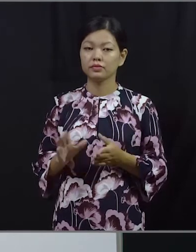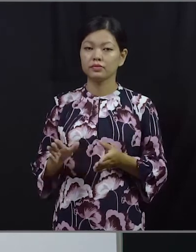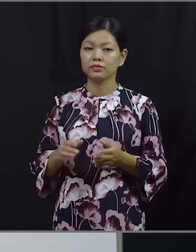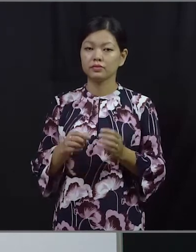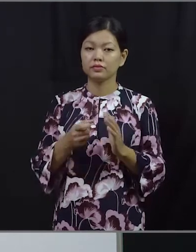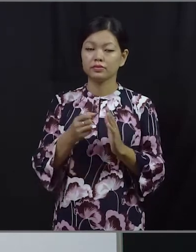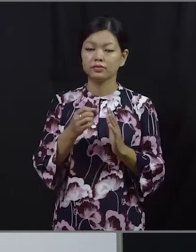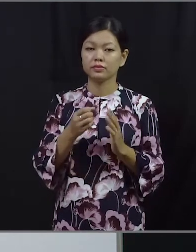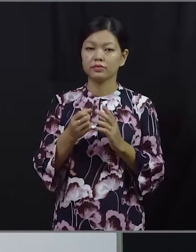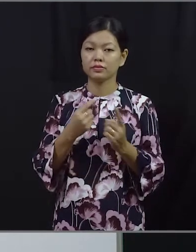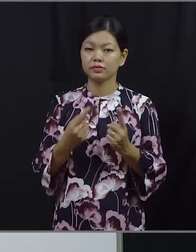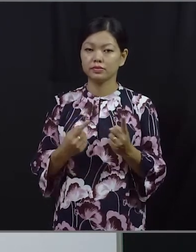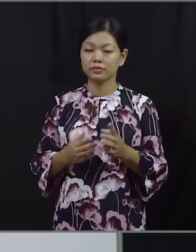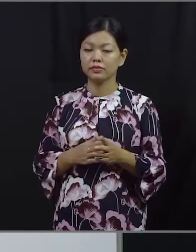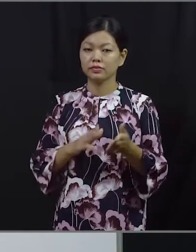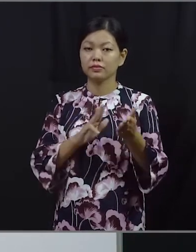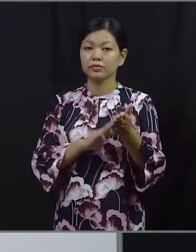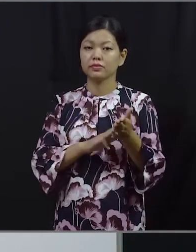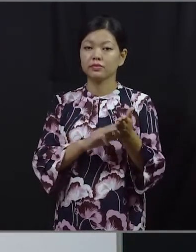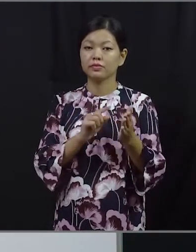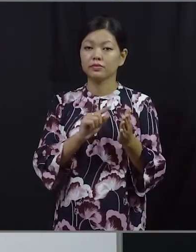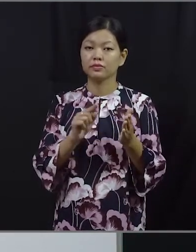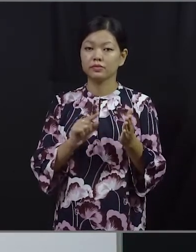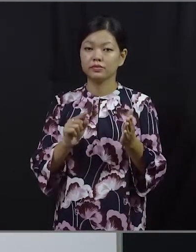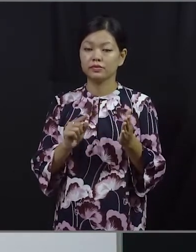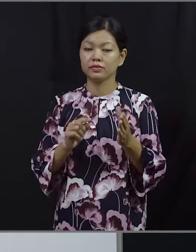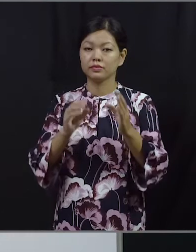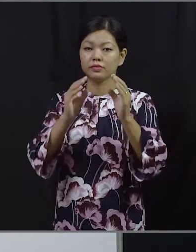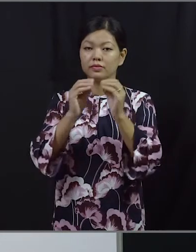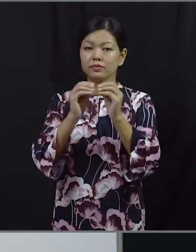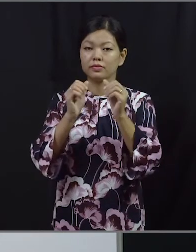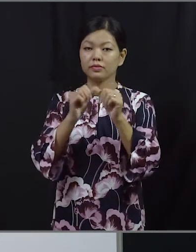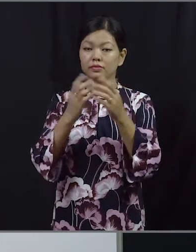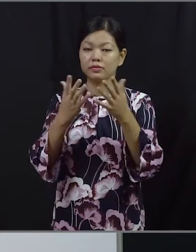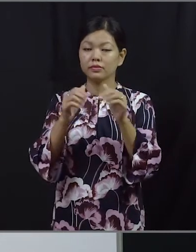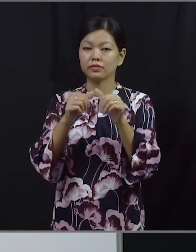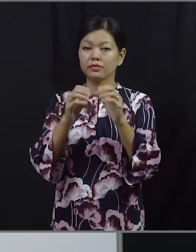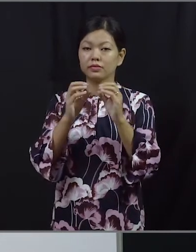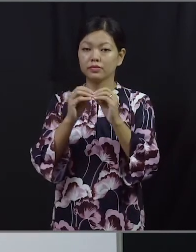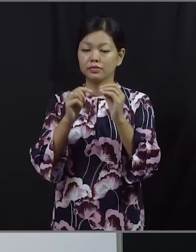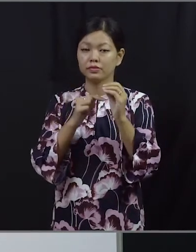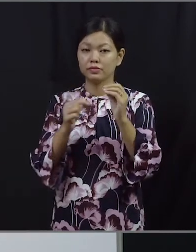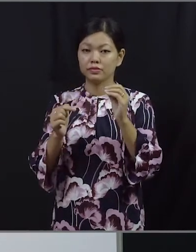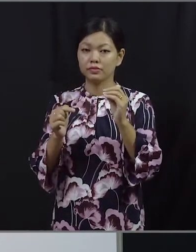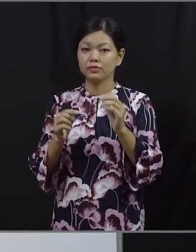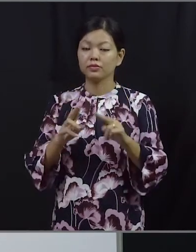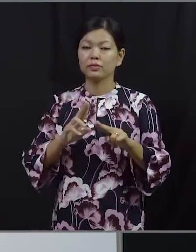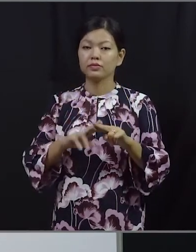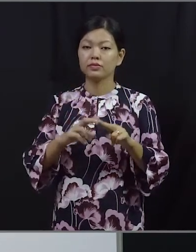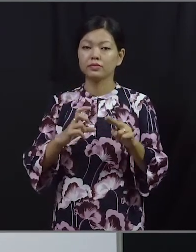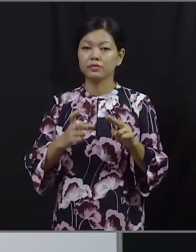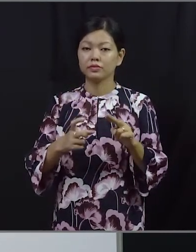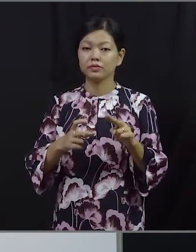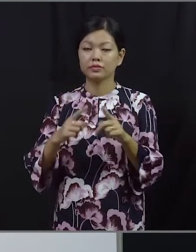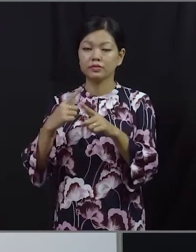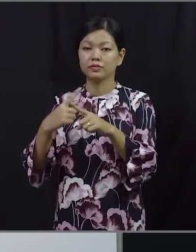equation. So m equal, so BA, or you can write AB divided by FC multiplied